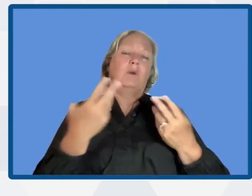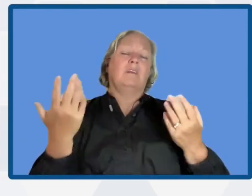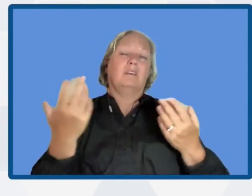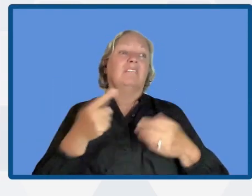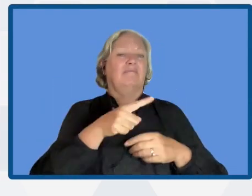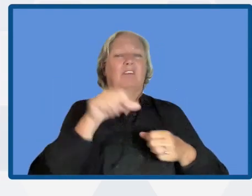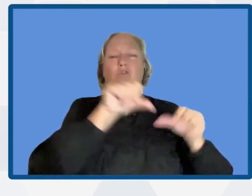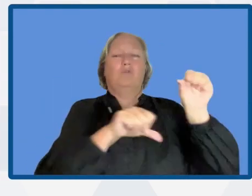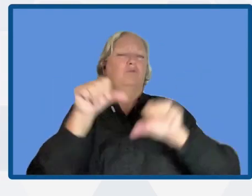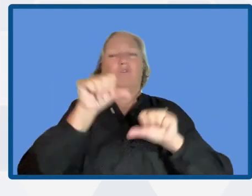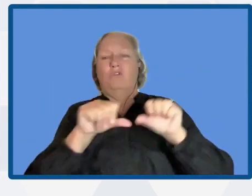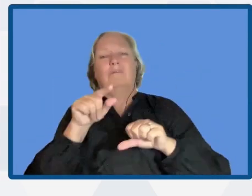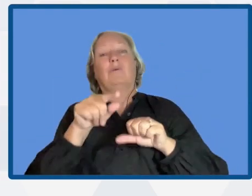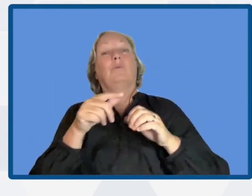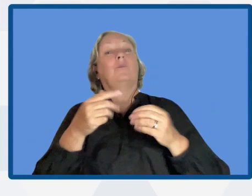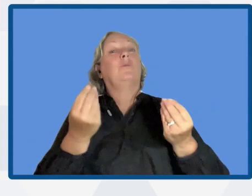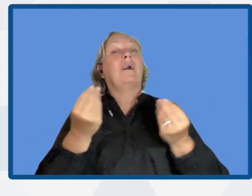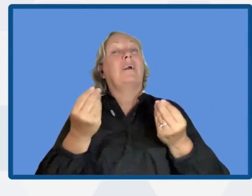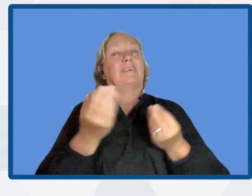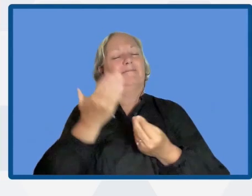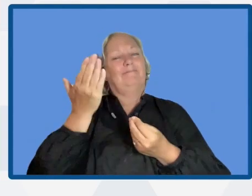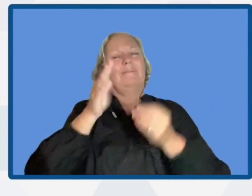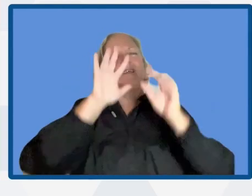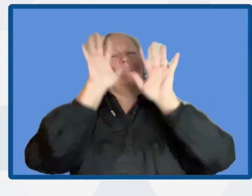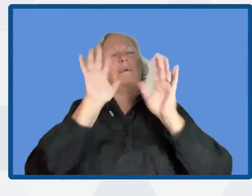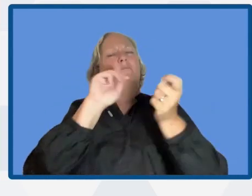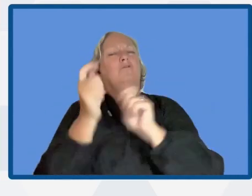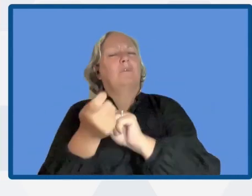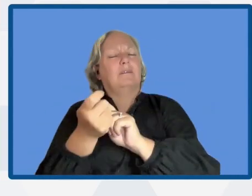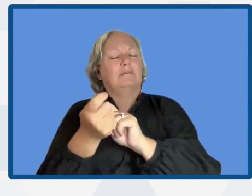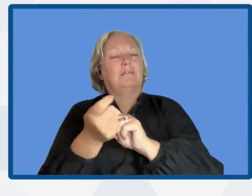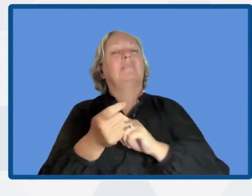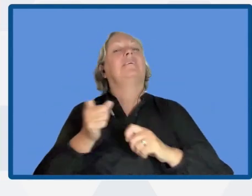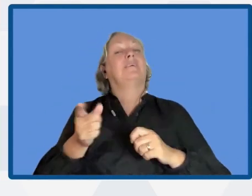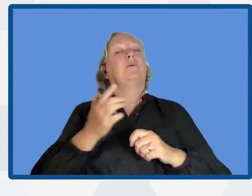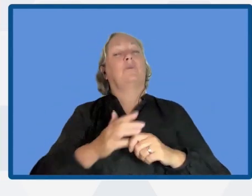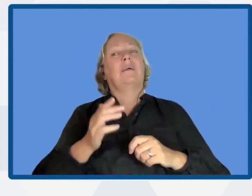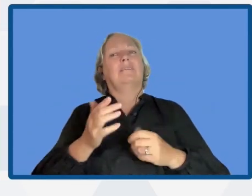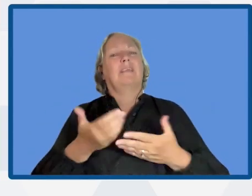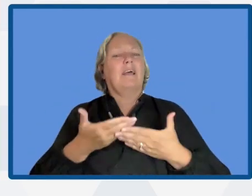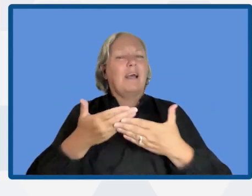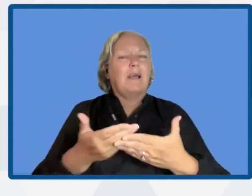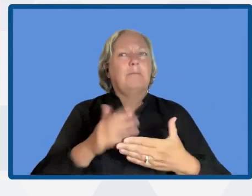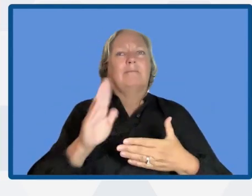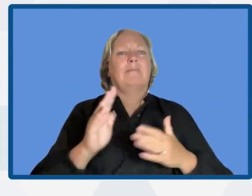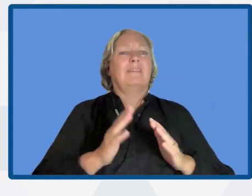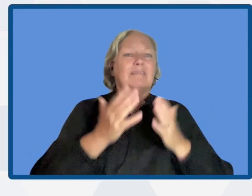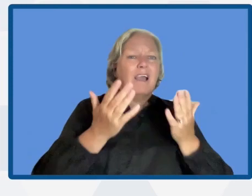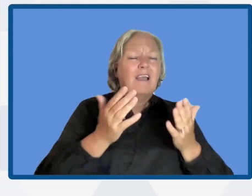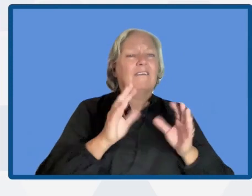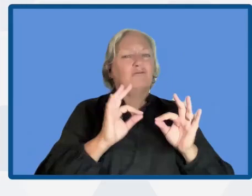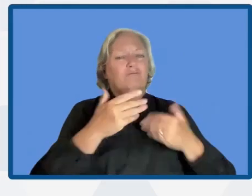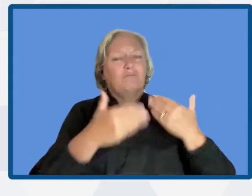to climate change. Anticipatory action allows to save lives, property, and allows communities